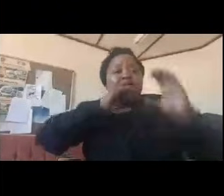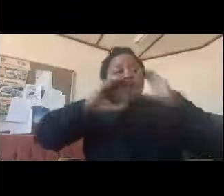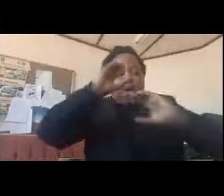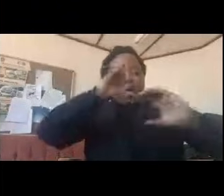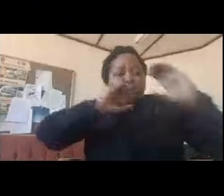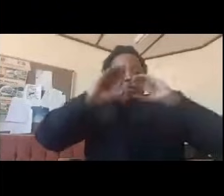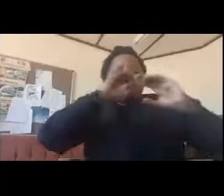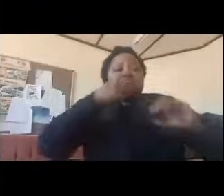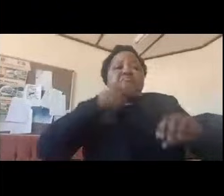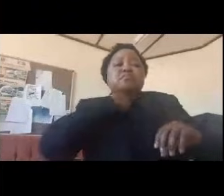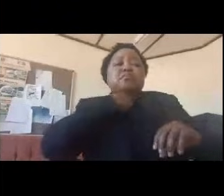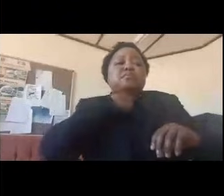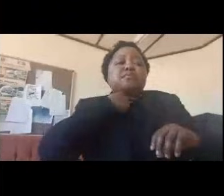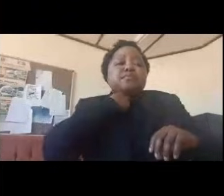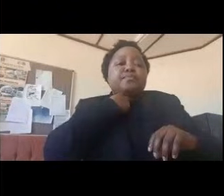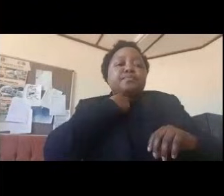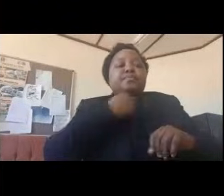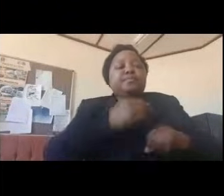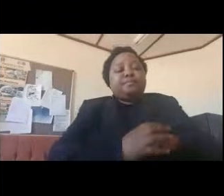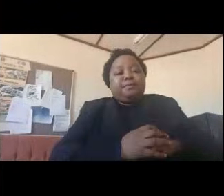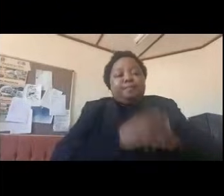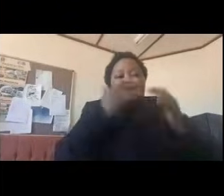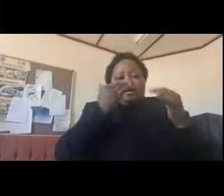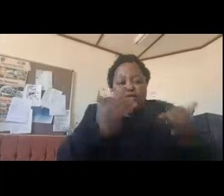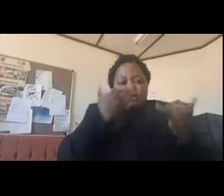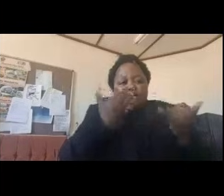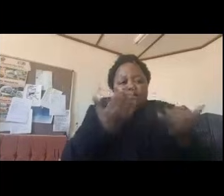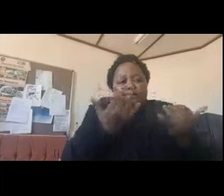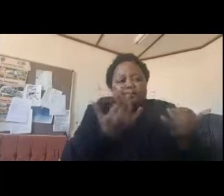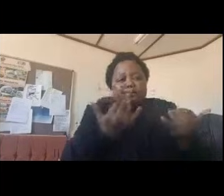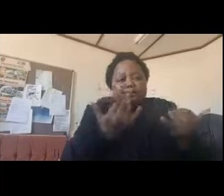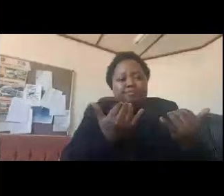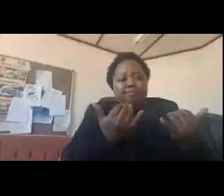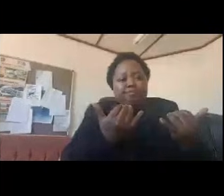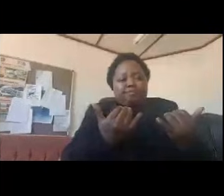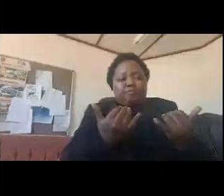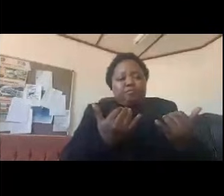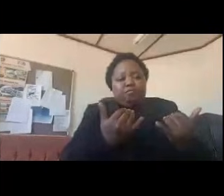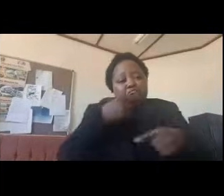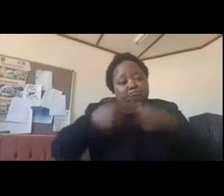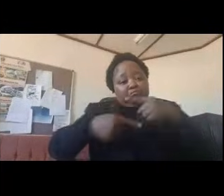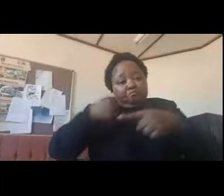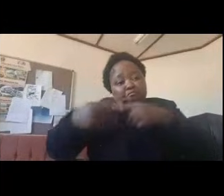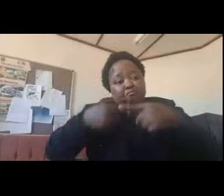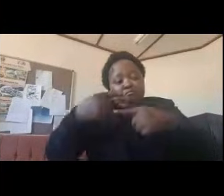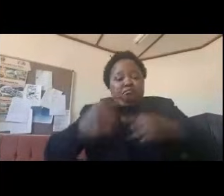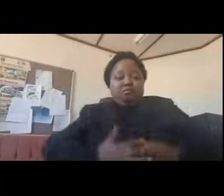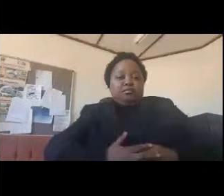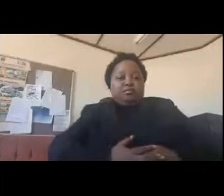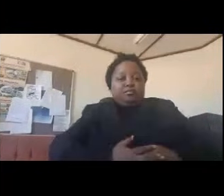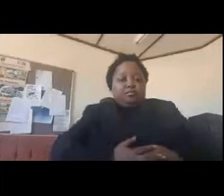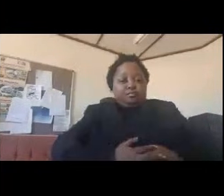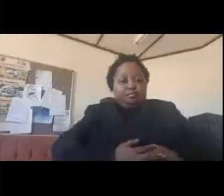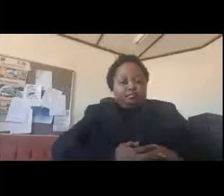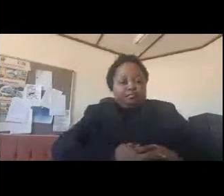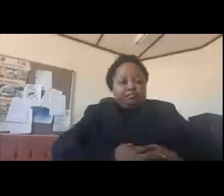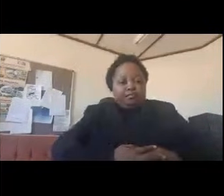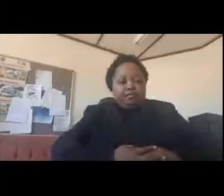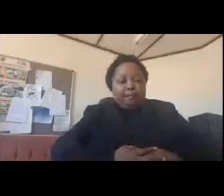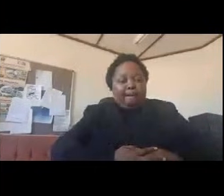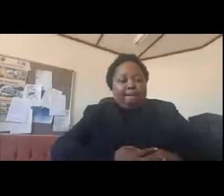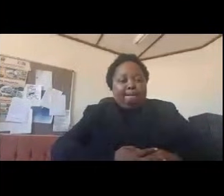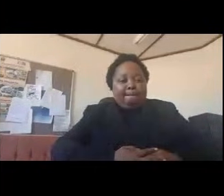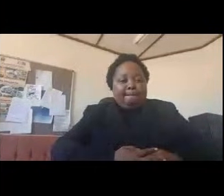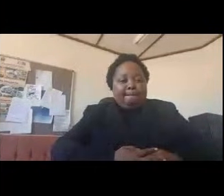that also takes me to, please go to the next slide, as these ones are also interconnected, that also